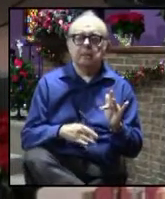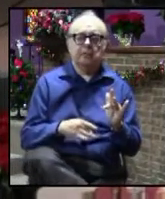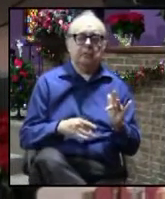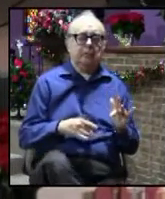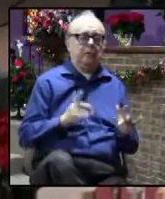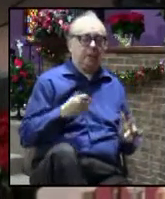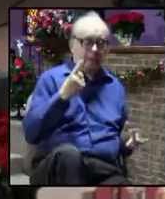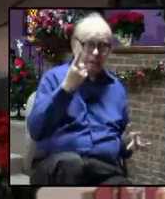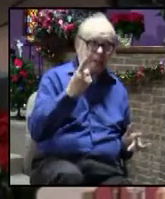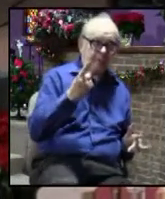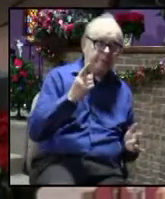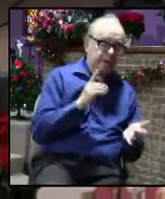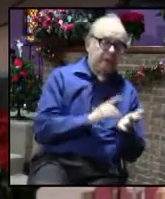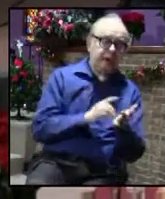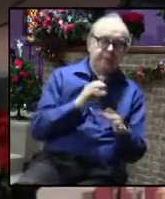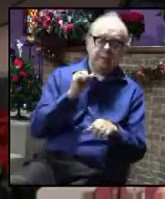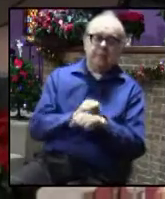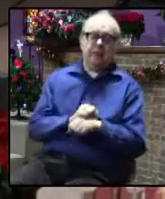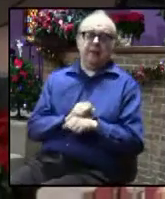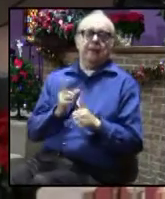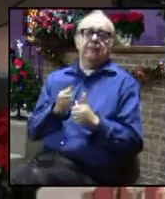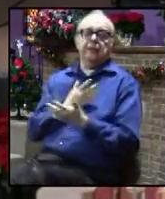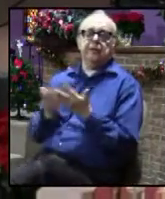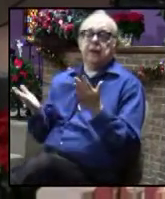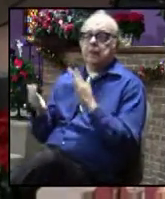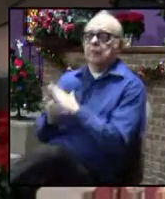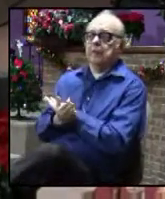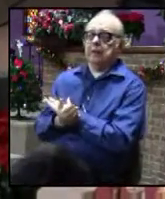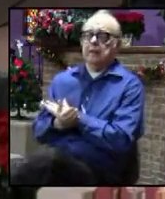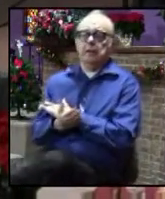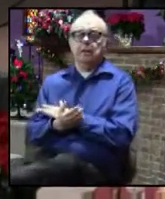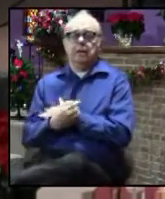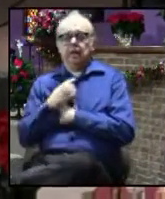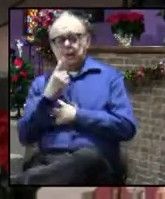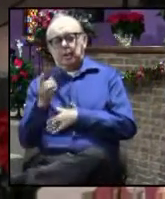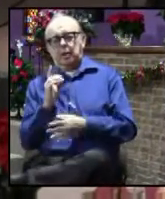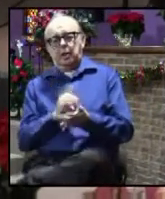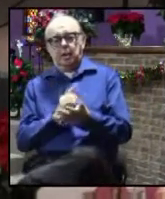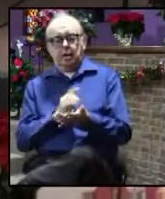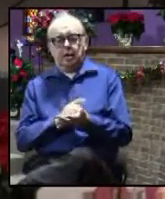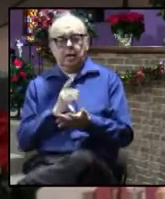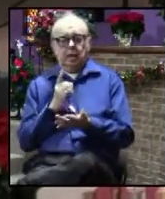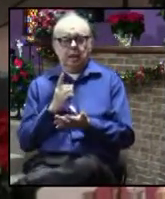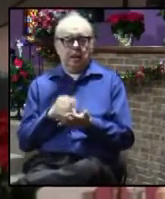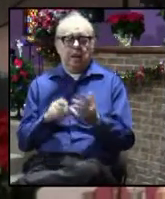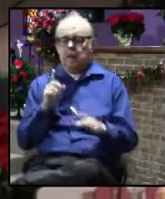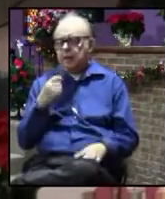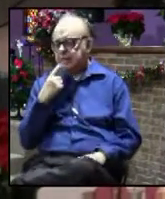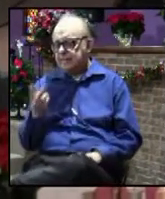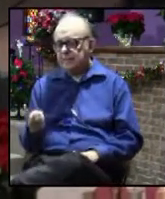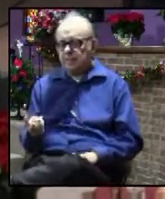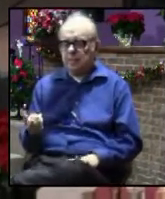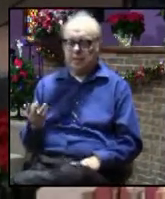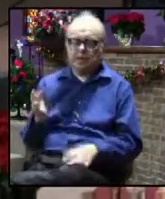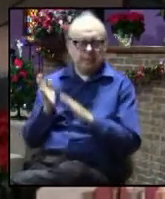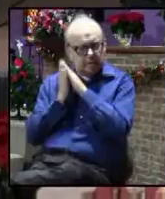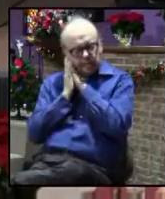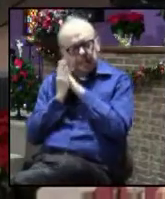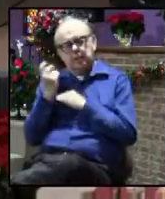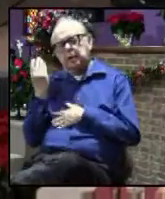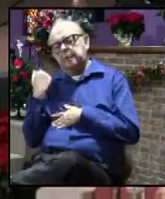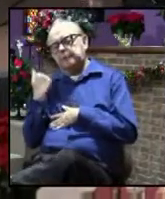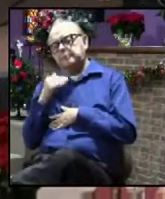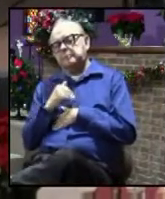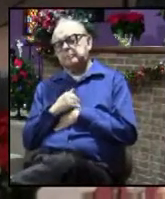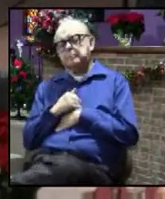Do I need to make a doctor's appointment first thing in the morning and tell the doctor, what do you need to see me for? Well, I was laying awake in bed